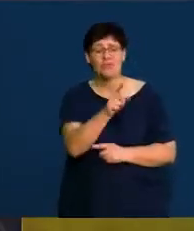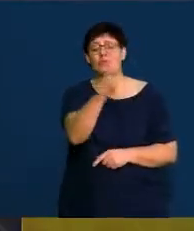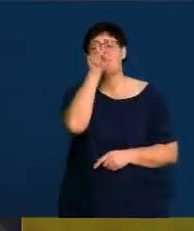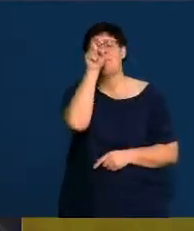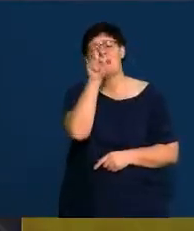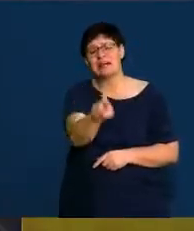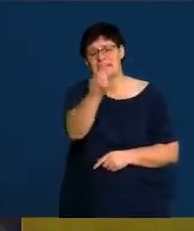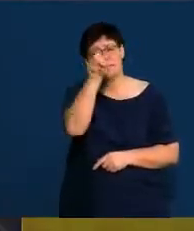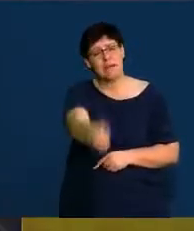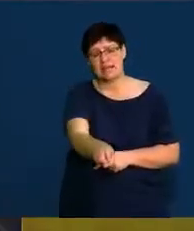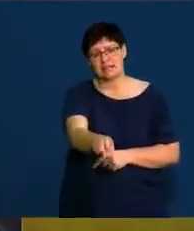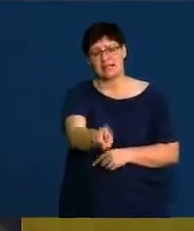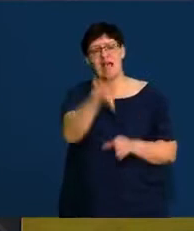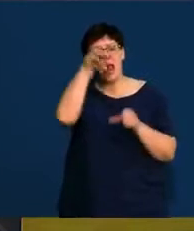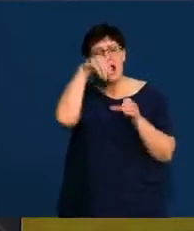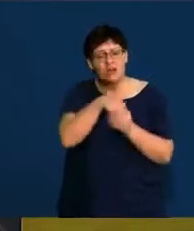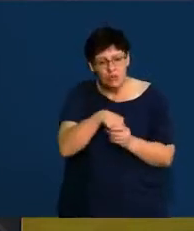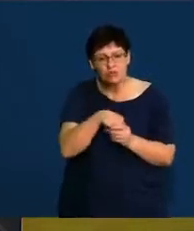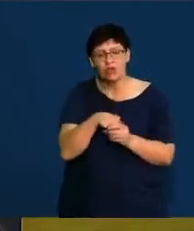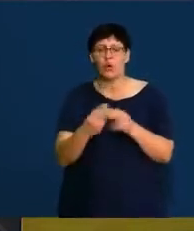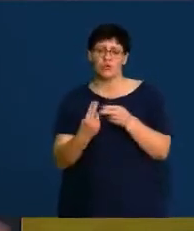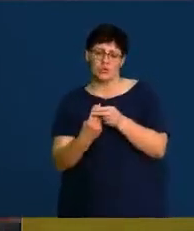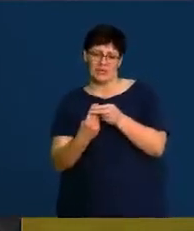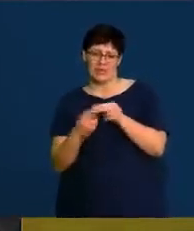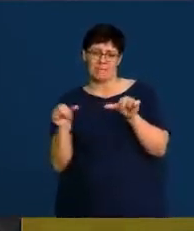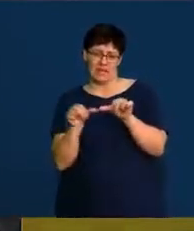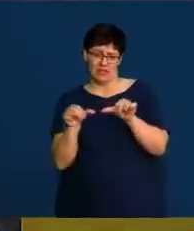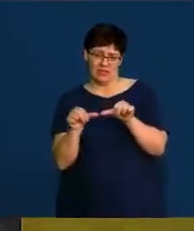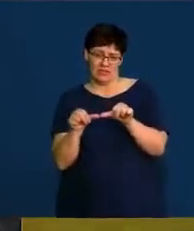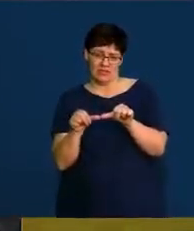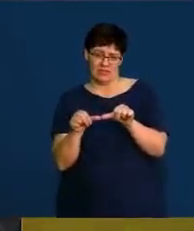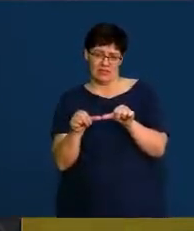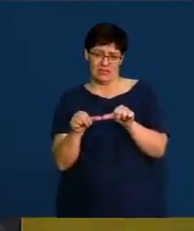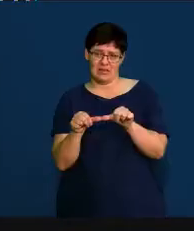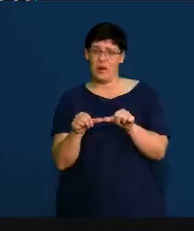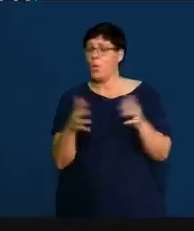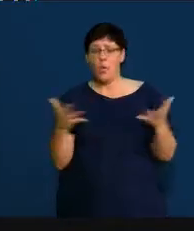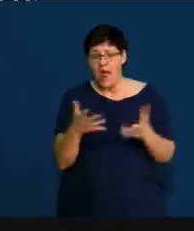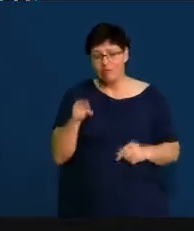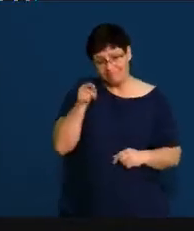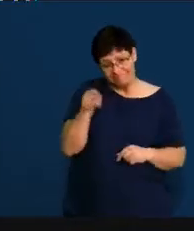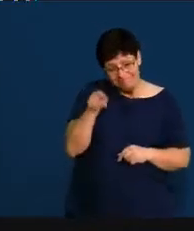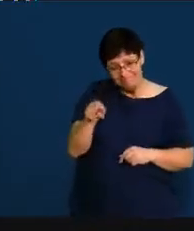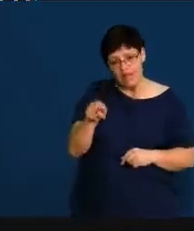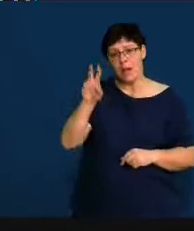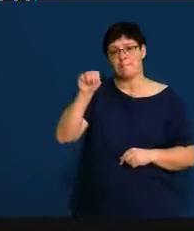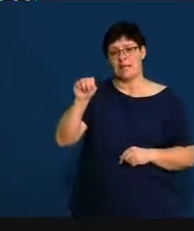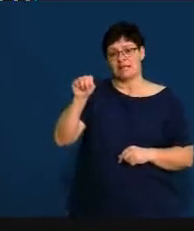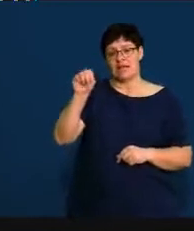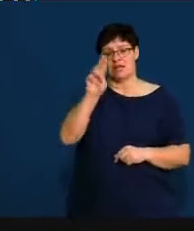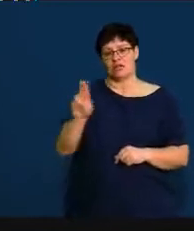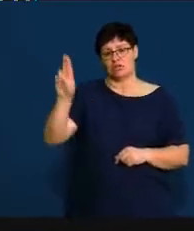must include the unit of measurement. Where's my unit of measurement?